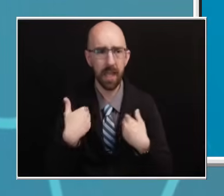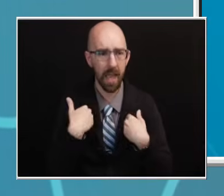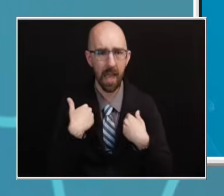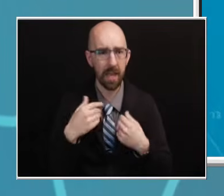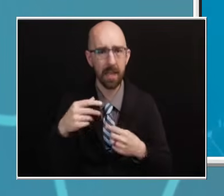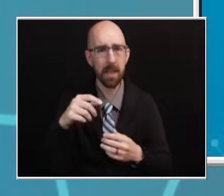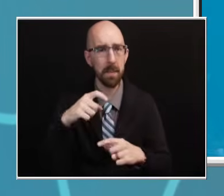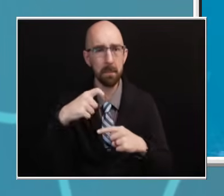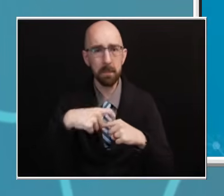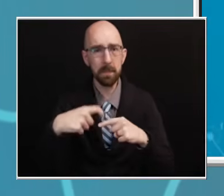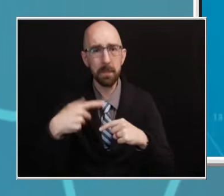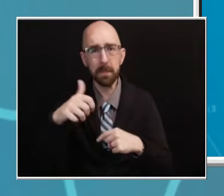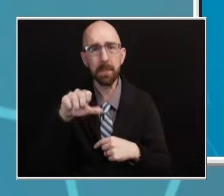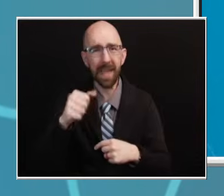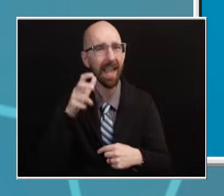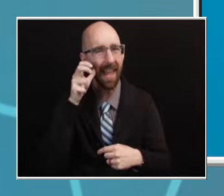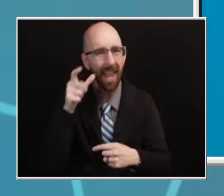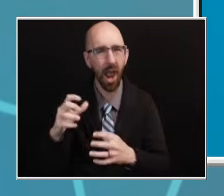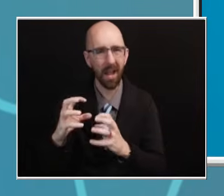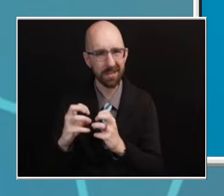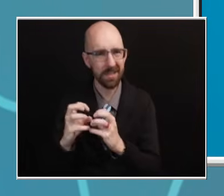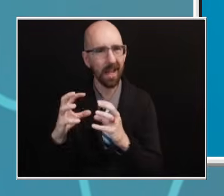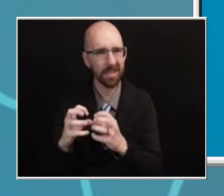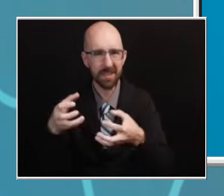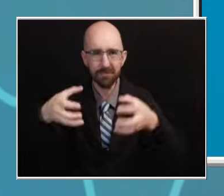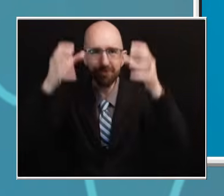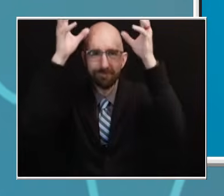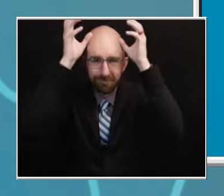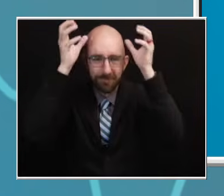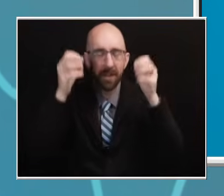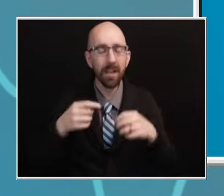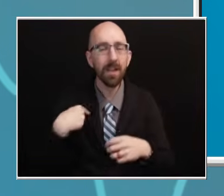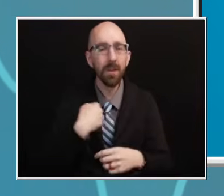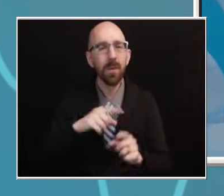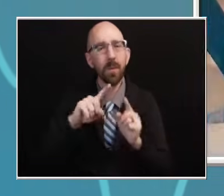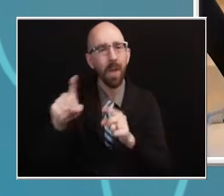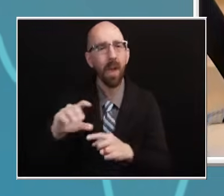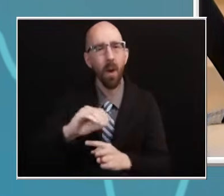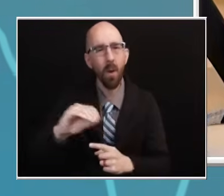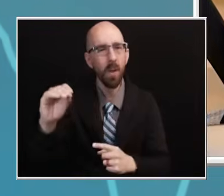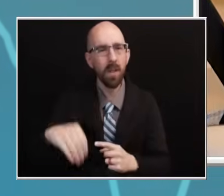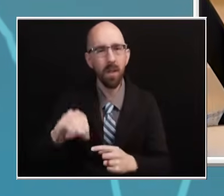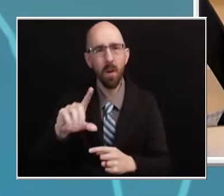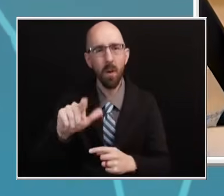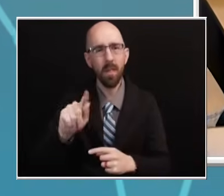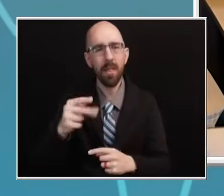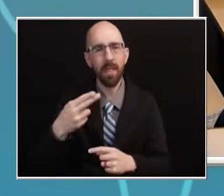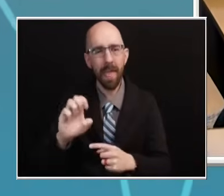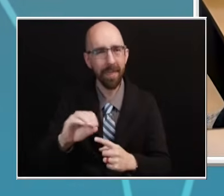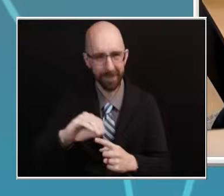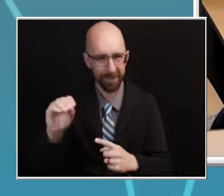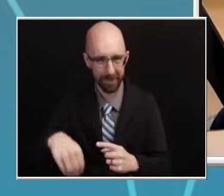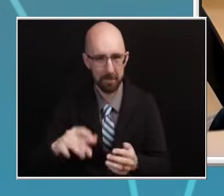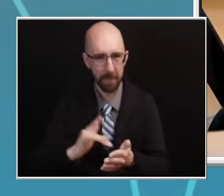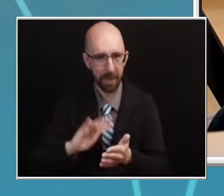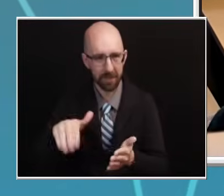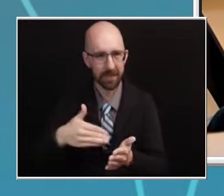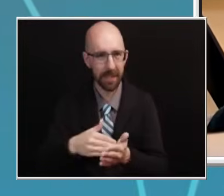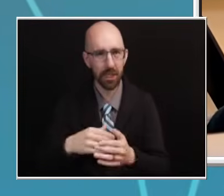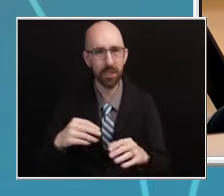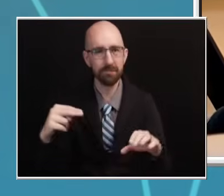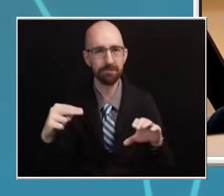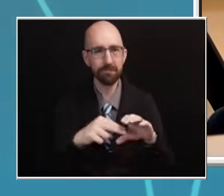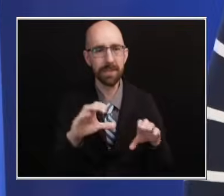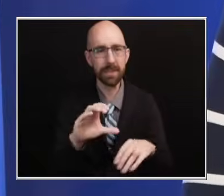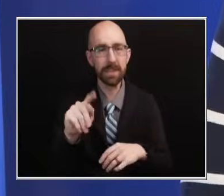hear the crunching, and so we took him out to Olathe Medical Center, and they did a CT scan, and that's where they came and